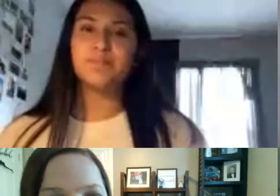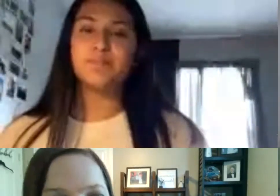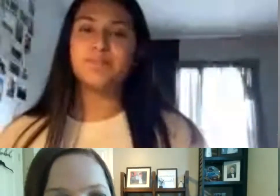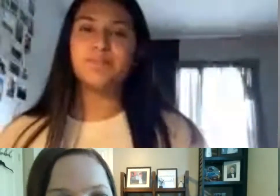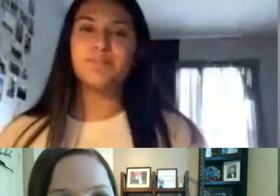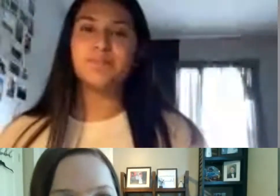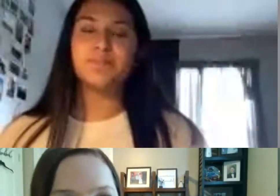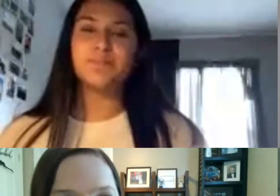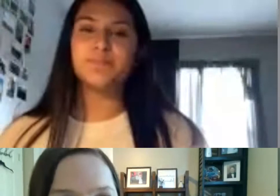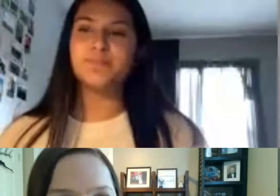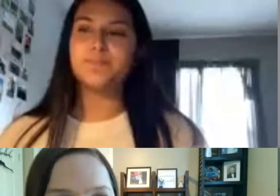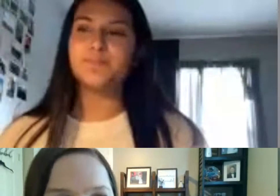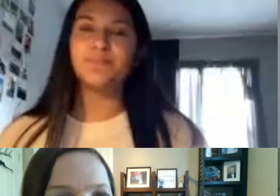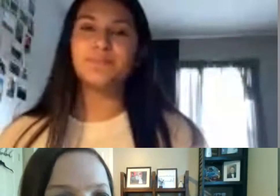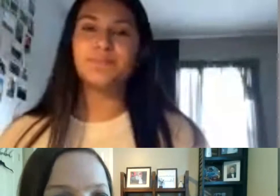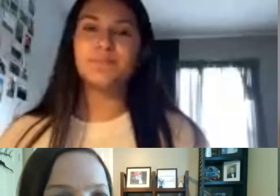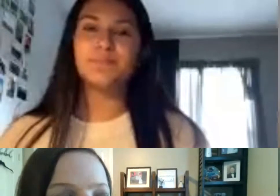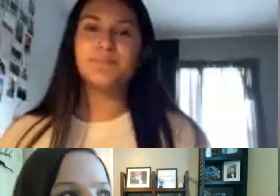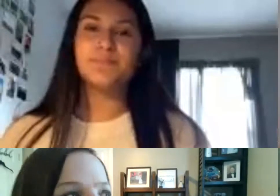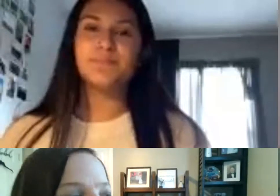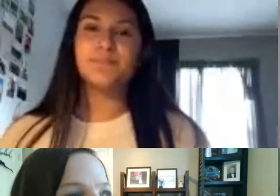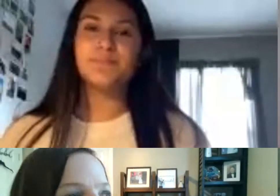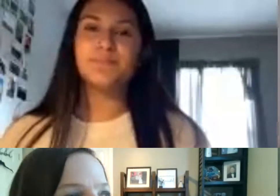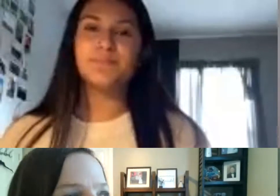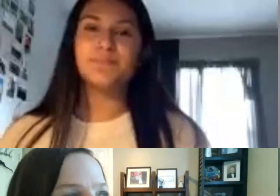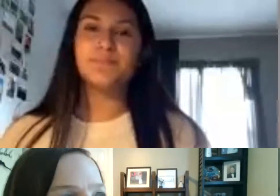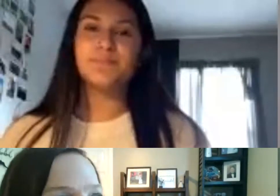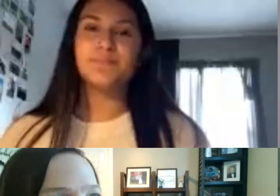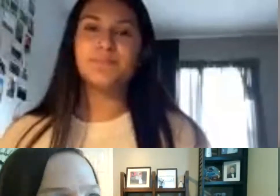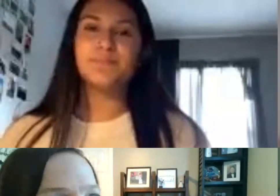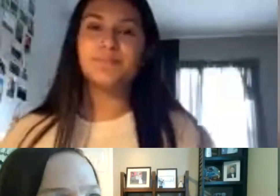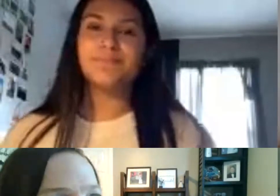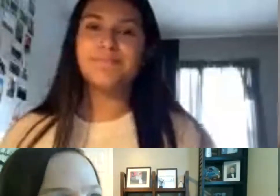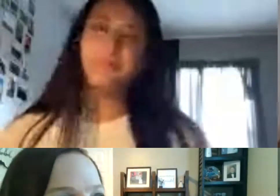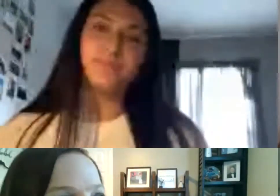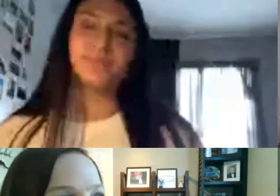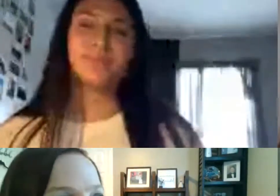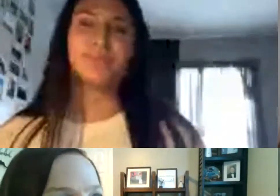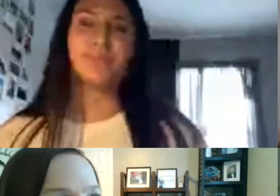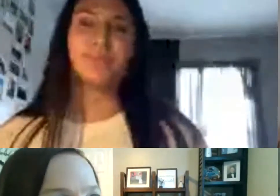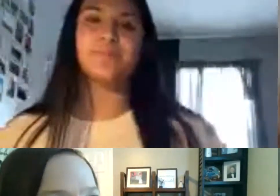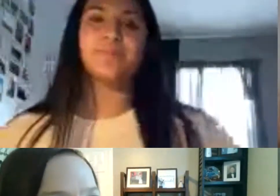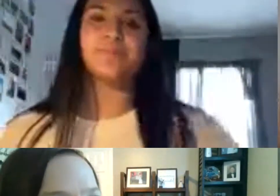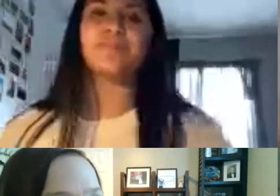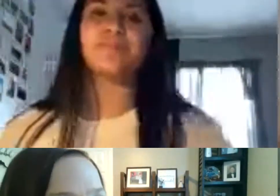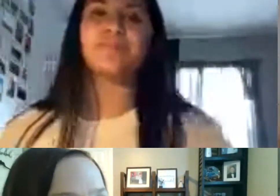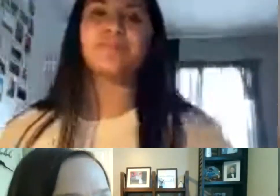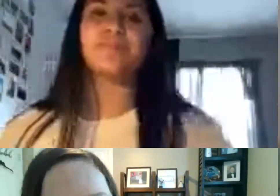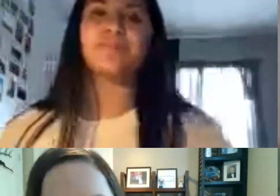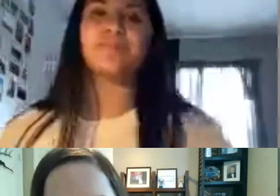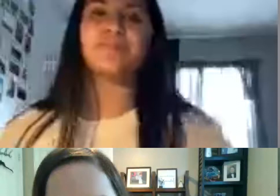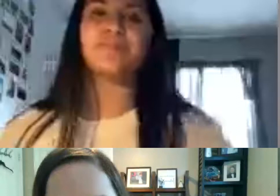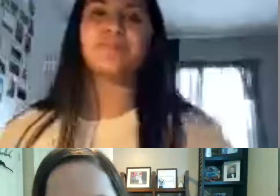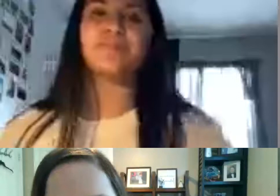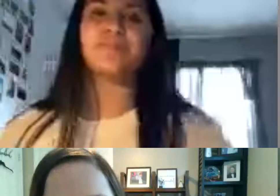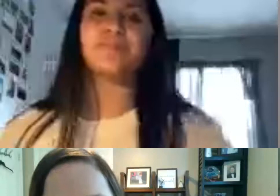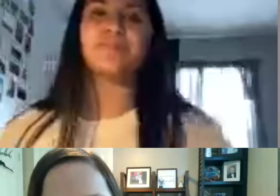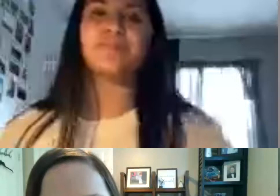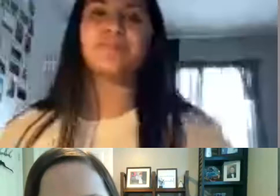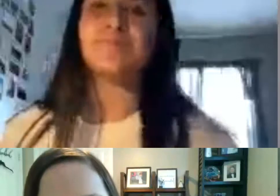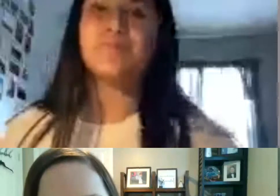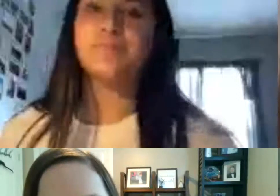Okay, perfect, thank you. Our next student is Elizabeth